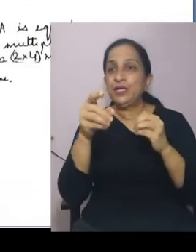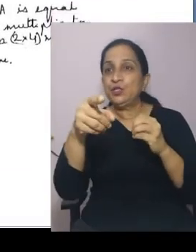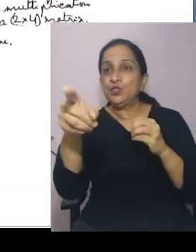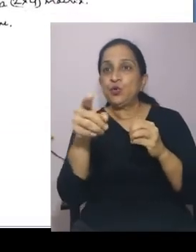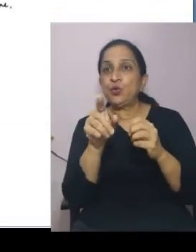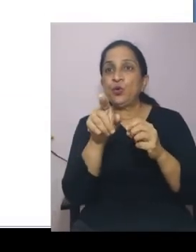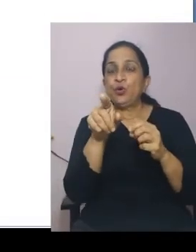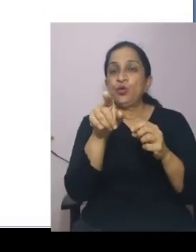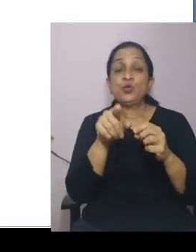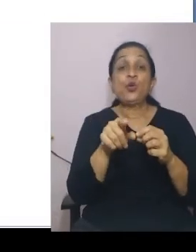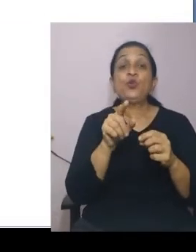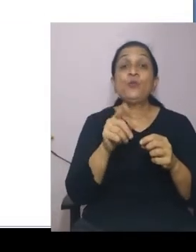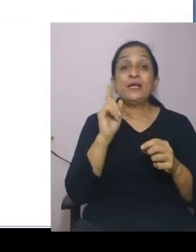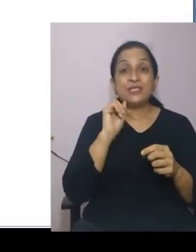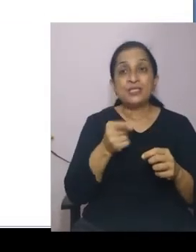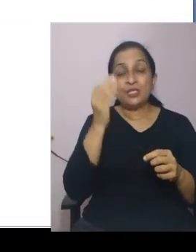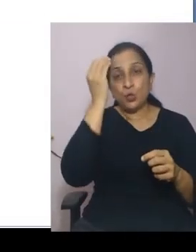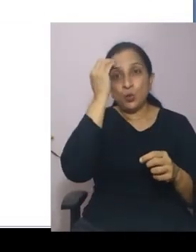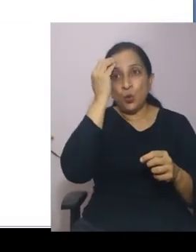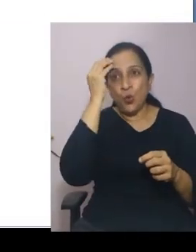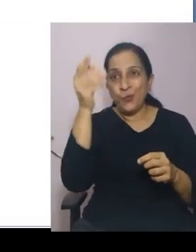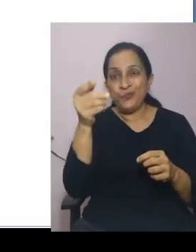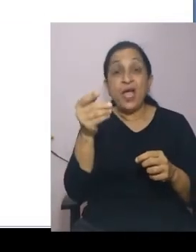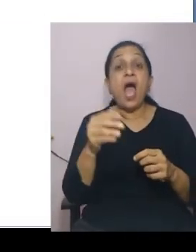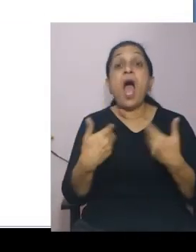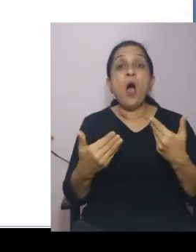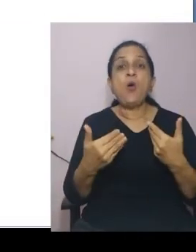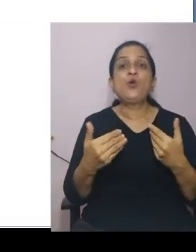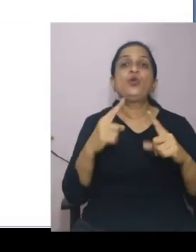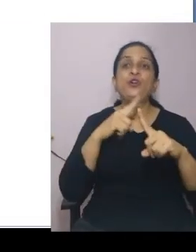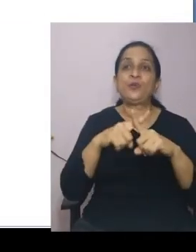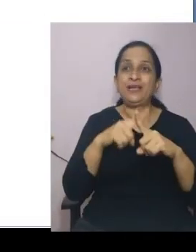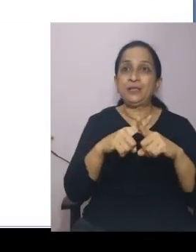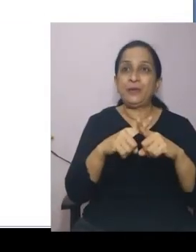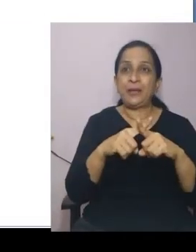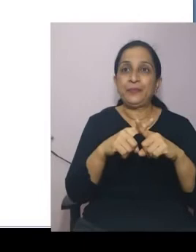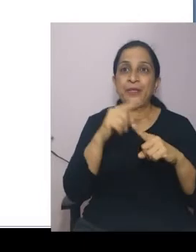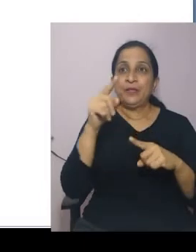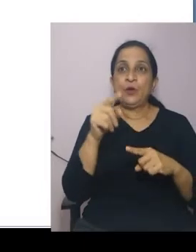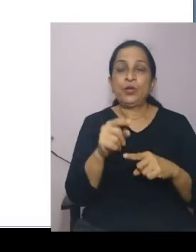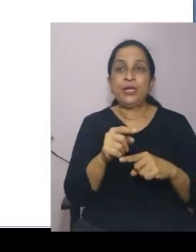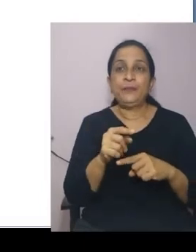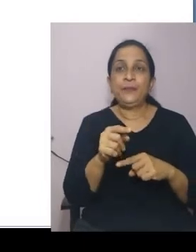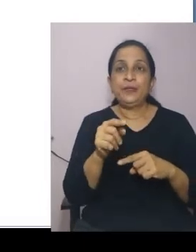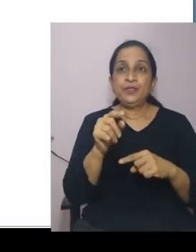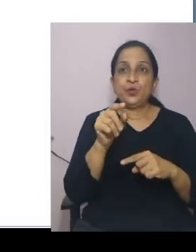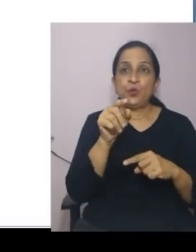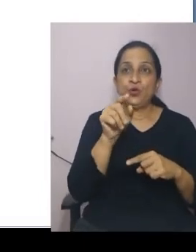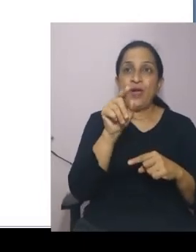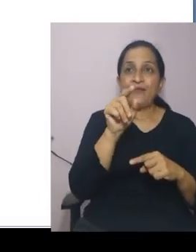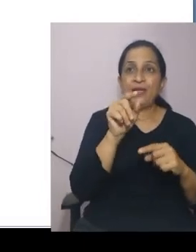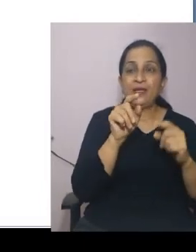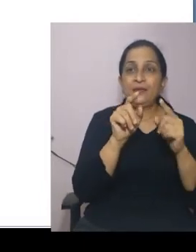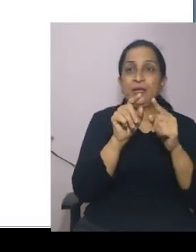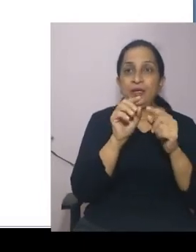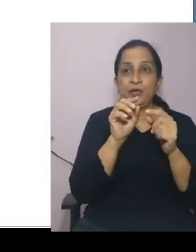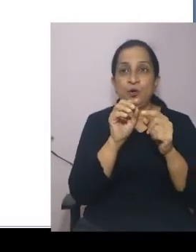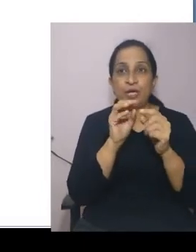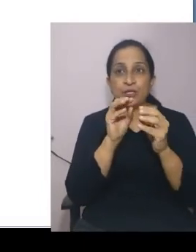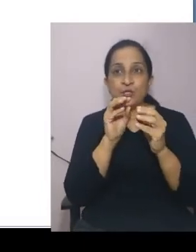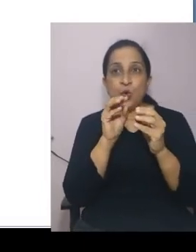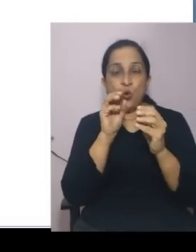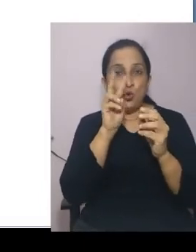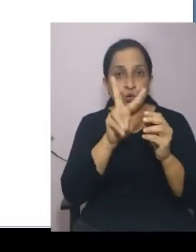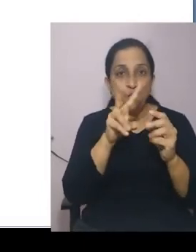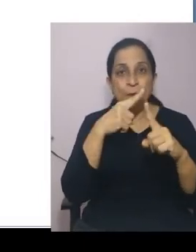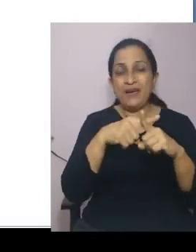you have to follow a particular technique when you multiply two matrices, that is a into b you